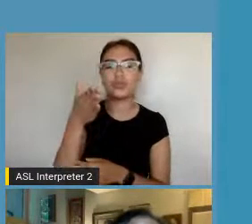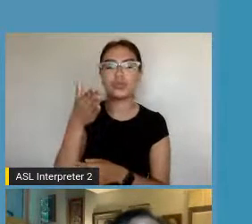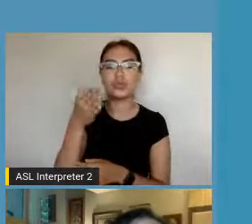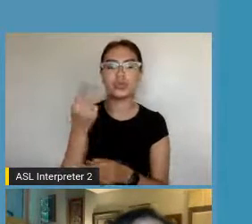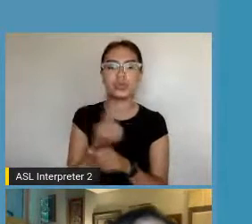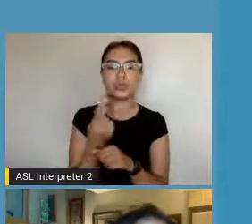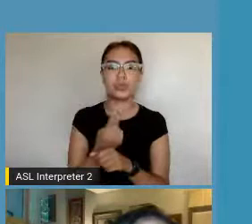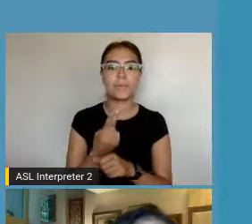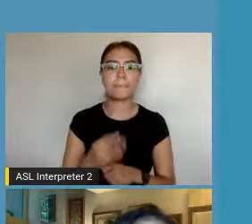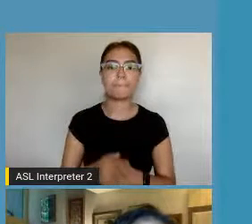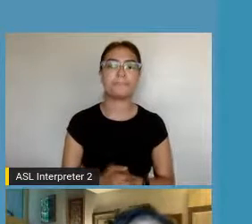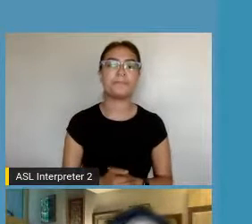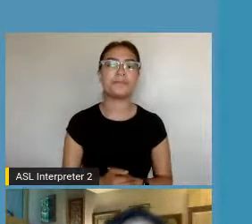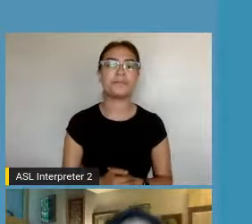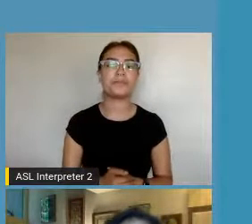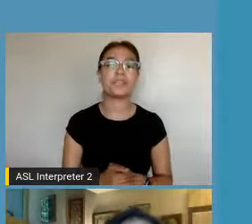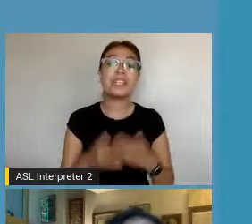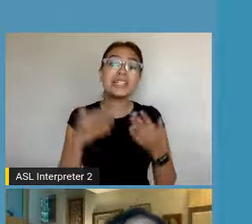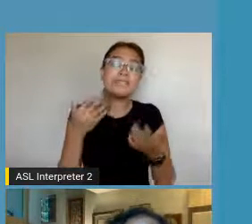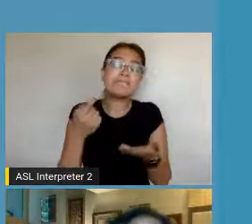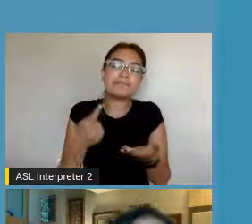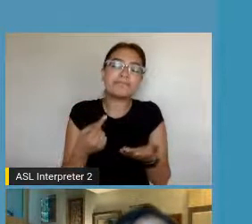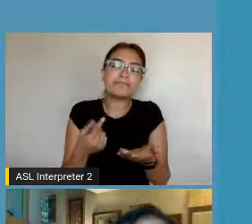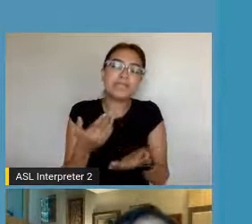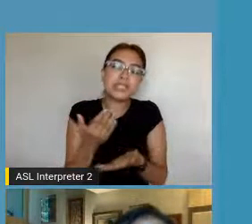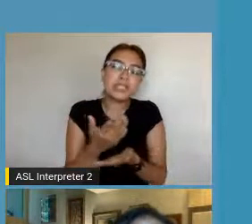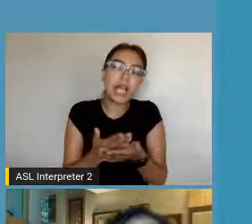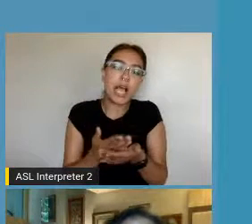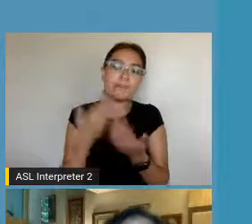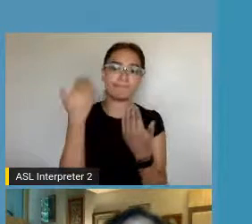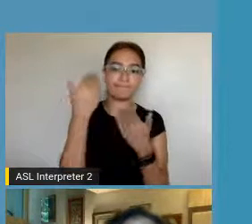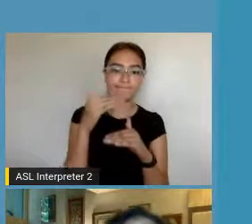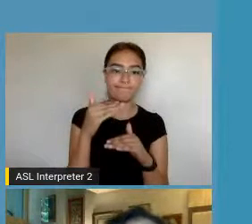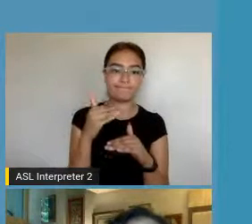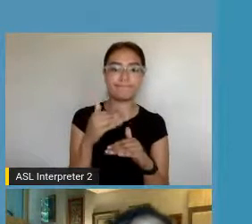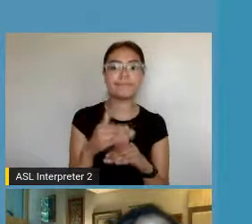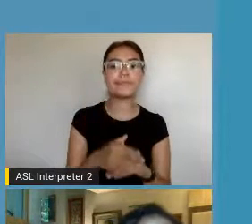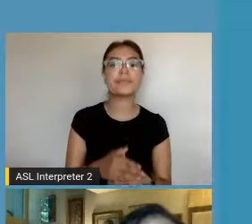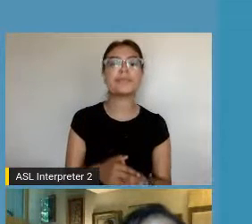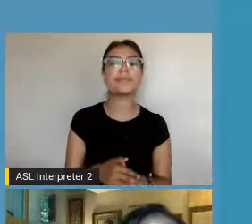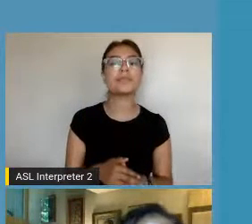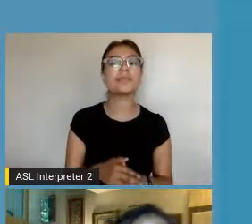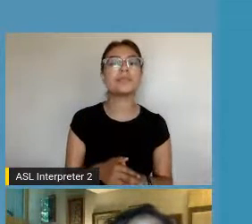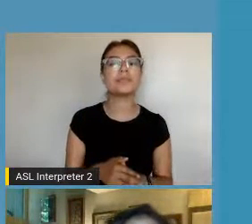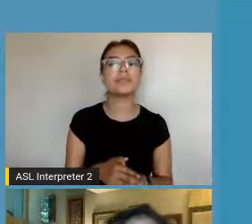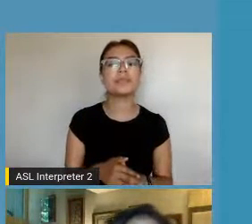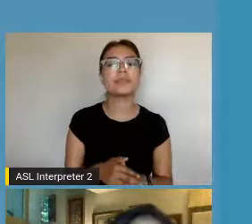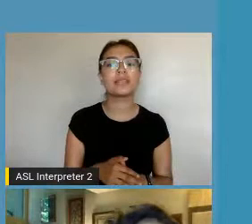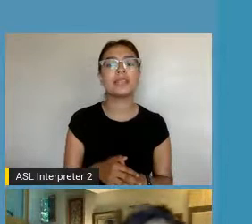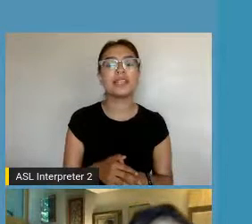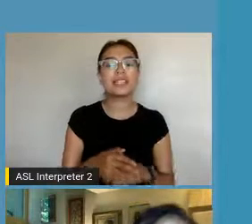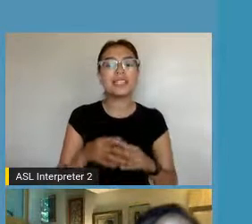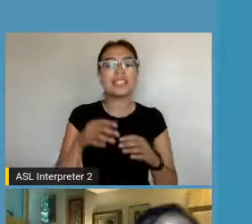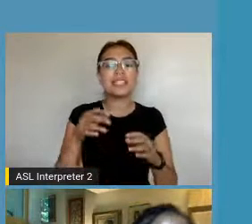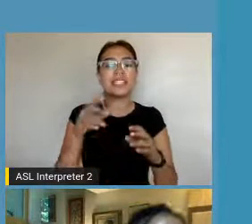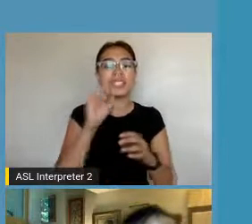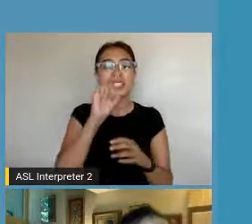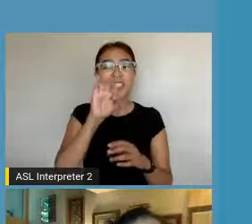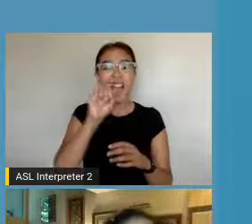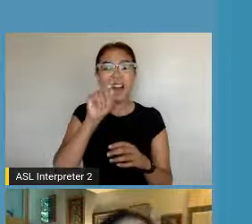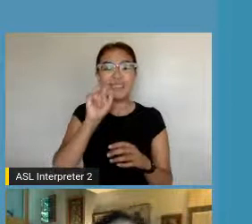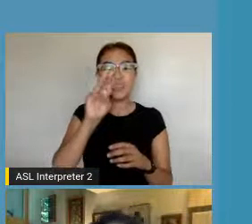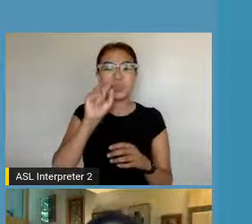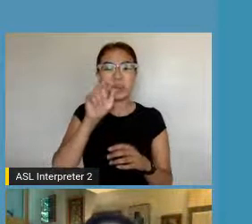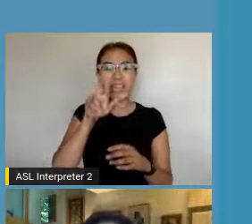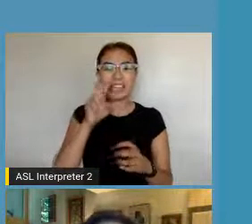So there are some limitations. Sometimes the optical character recognition software is an issue